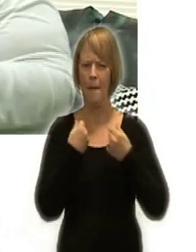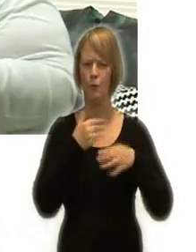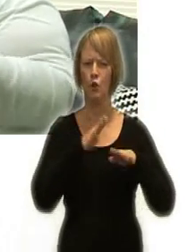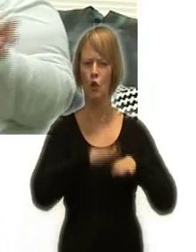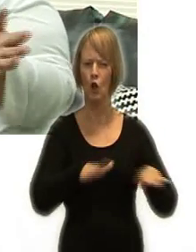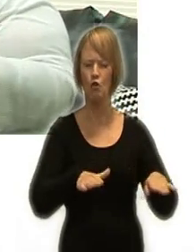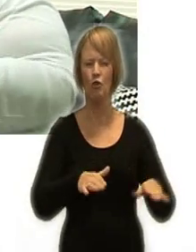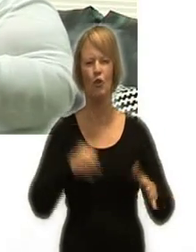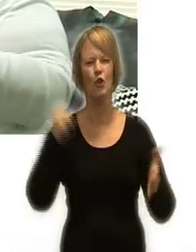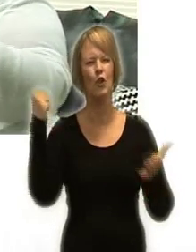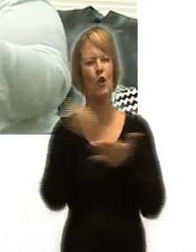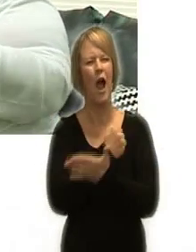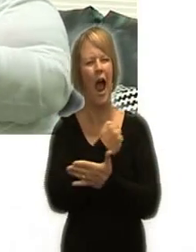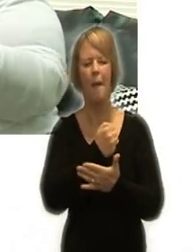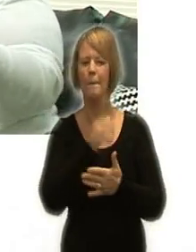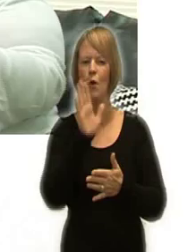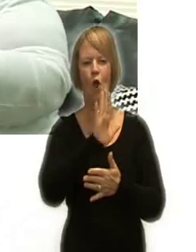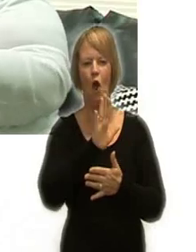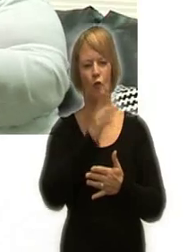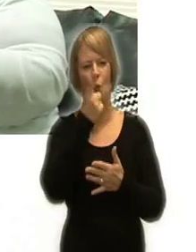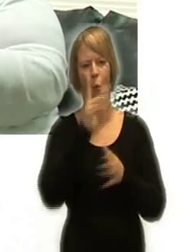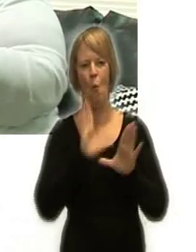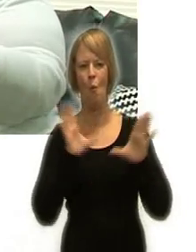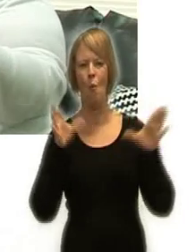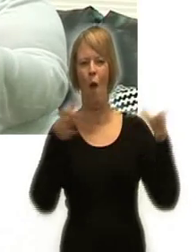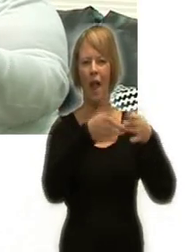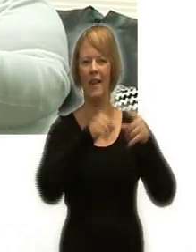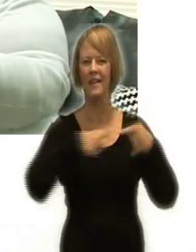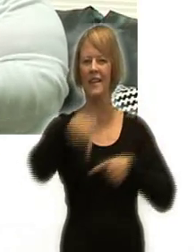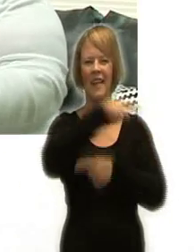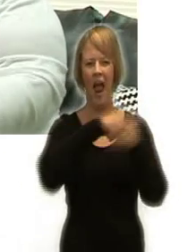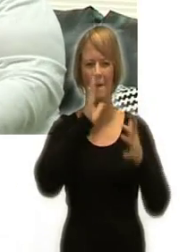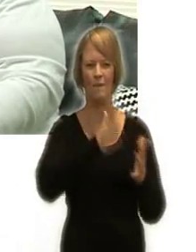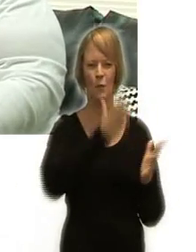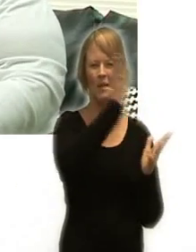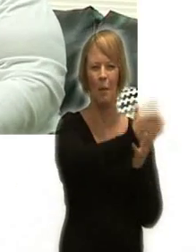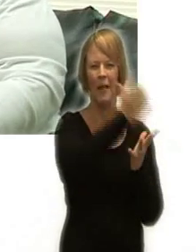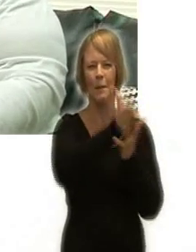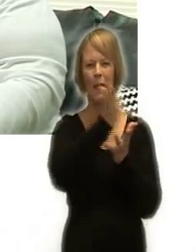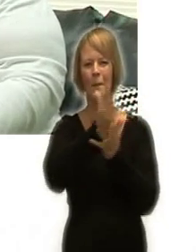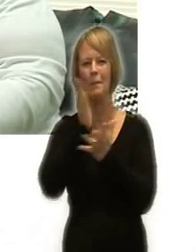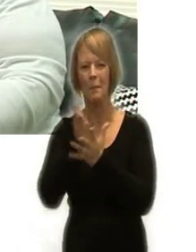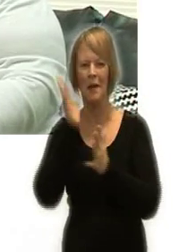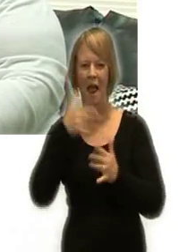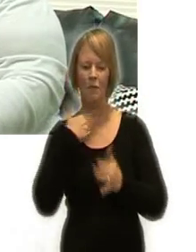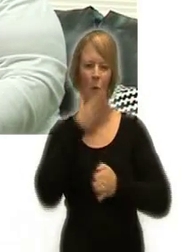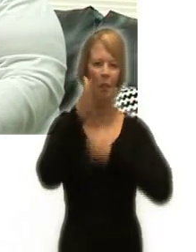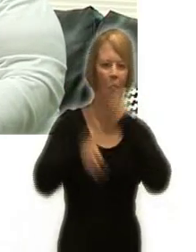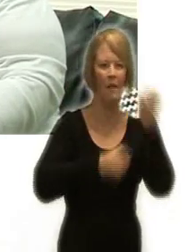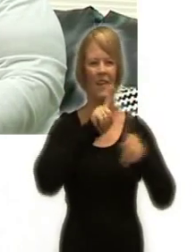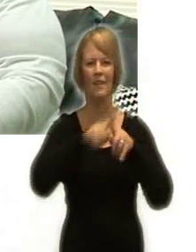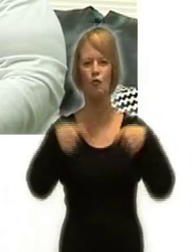umbrella, and I had to be split off this way and that way into the different treatments.